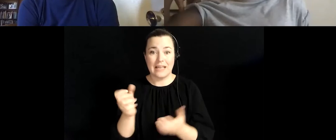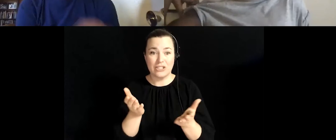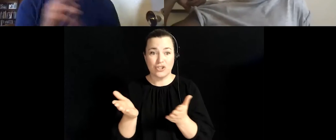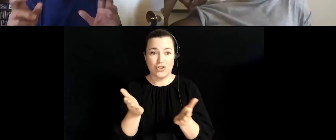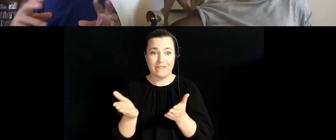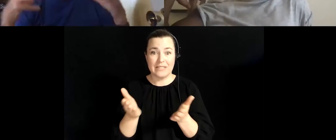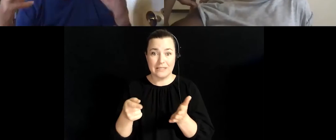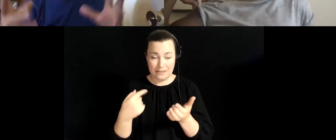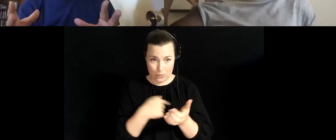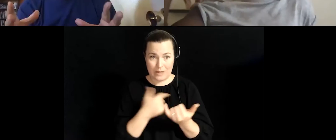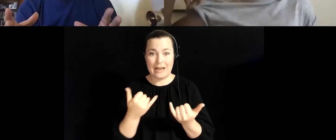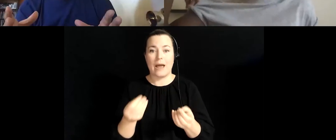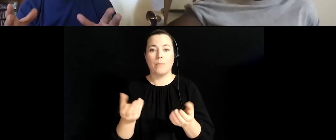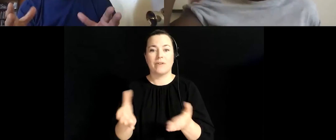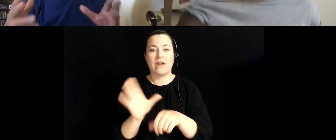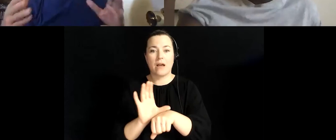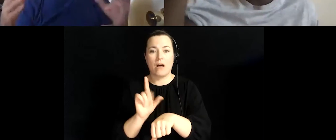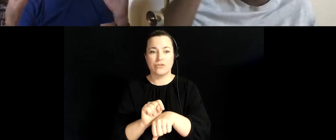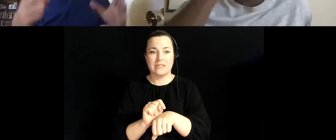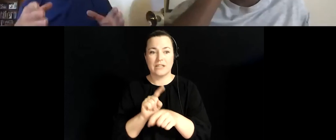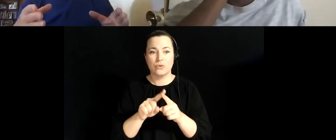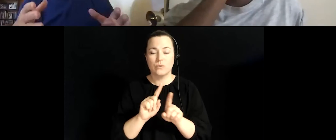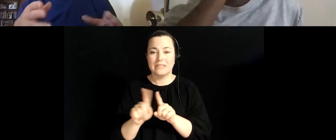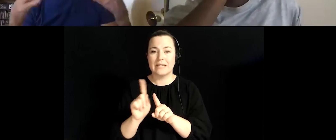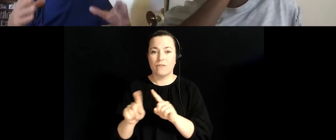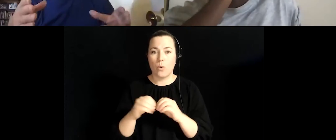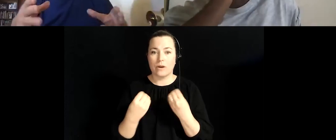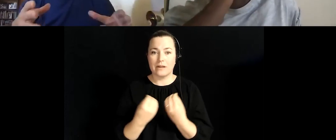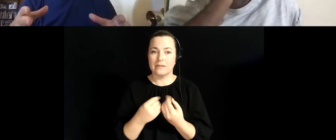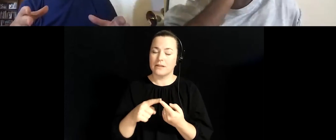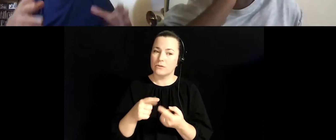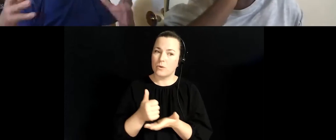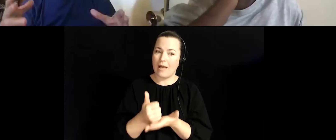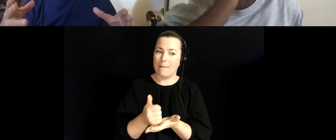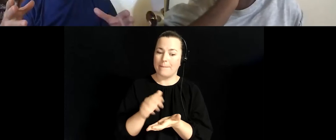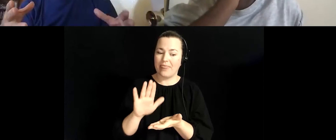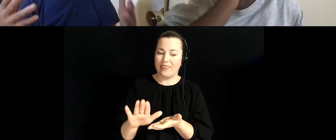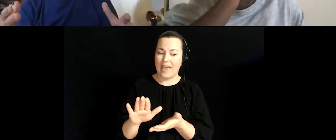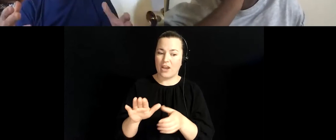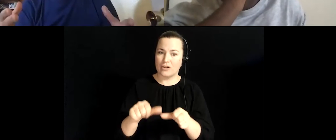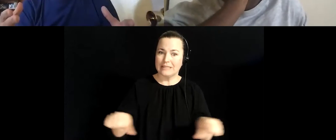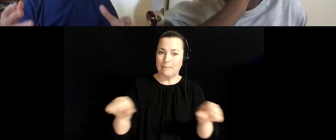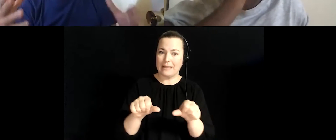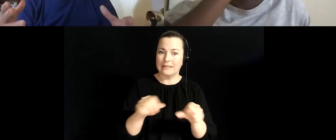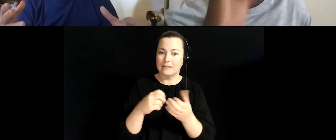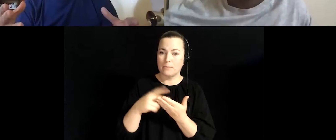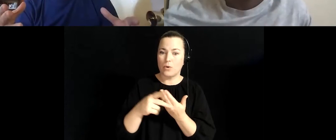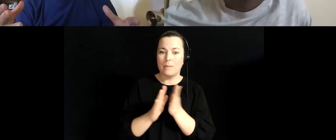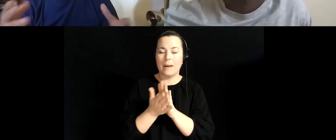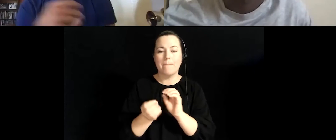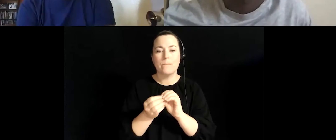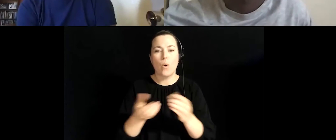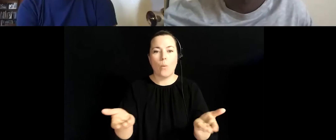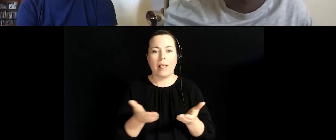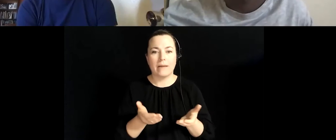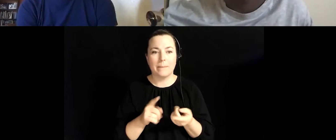offering consultations to organizations to make their spaces and their programs more welcoming to disabled